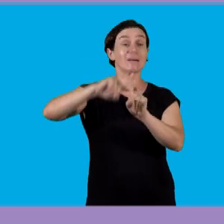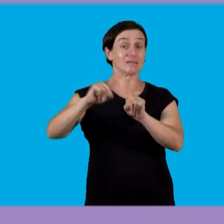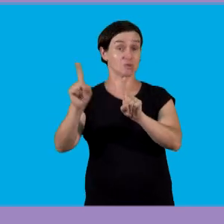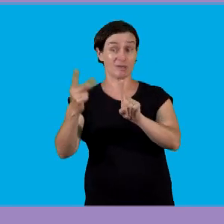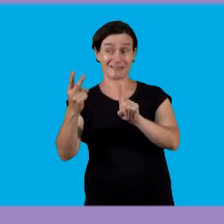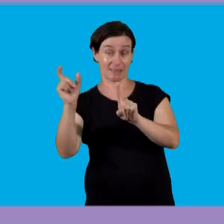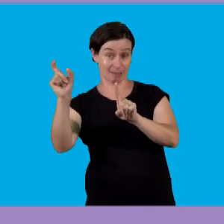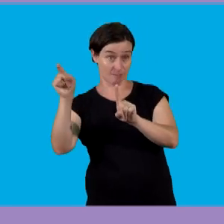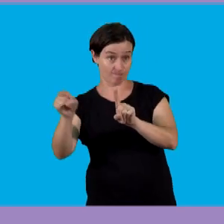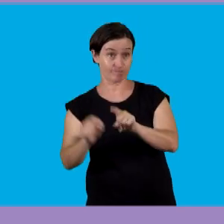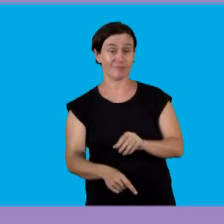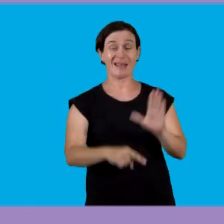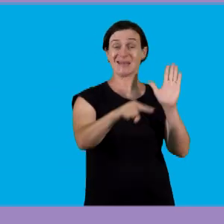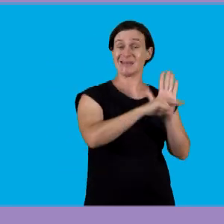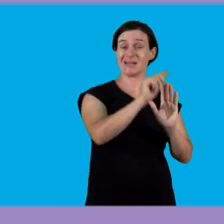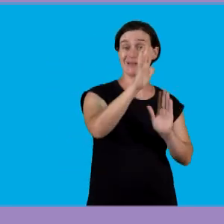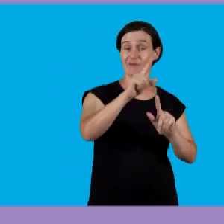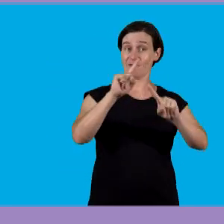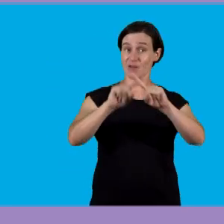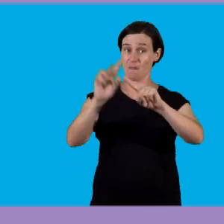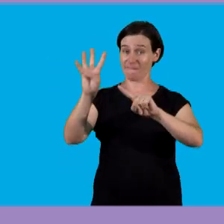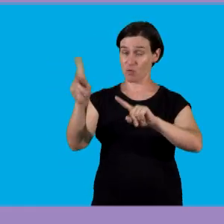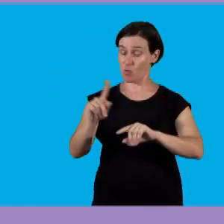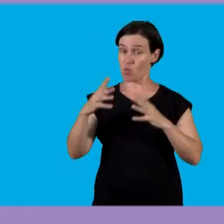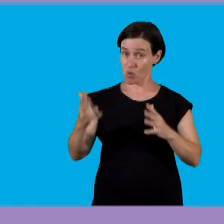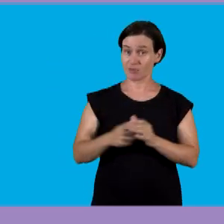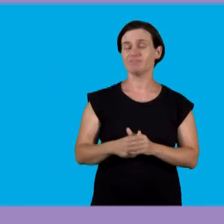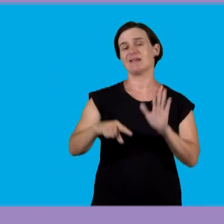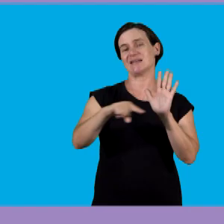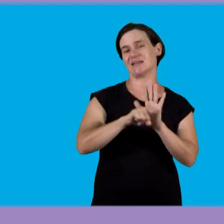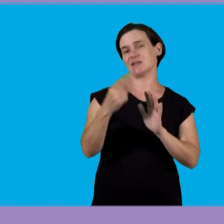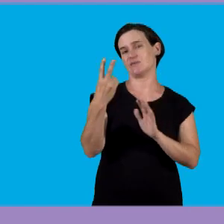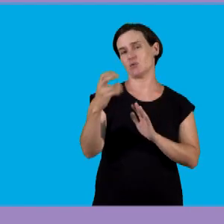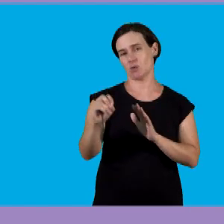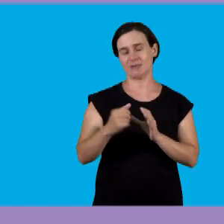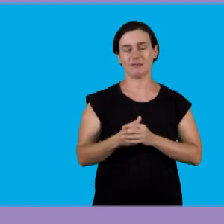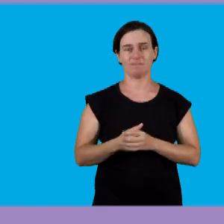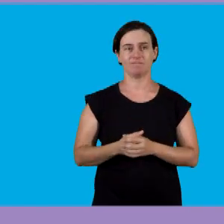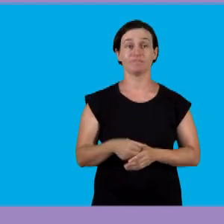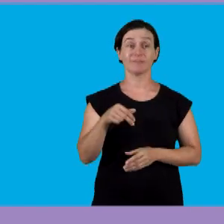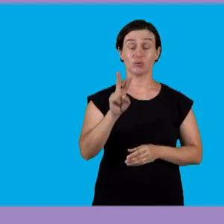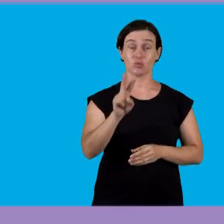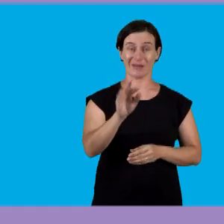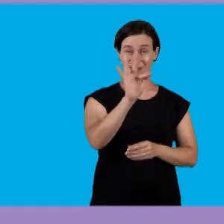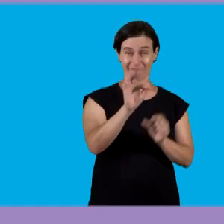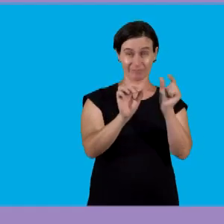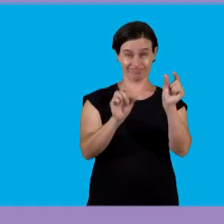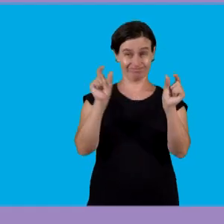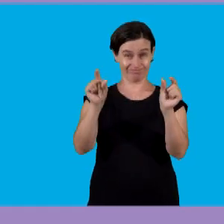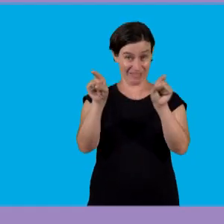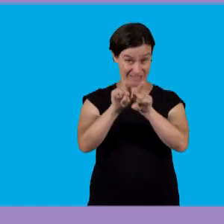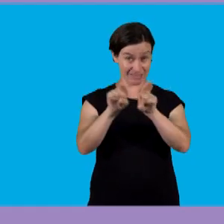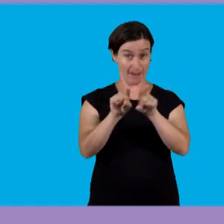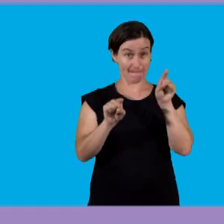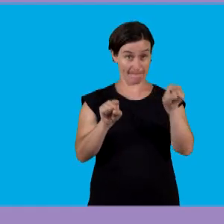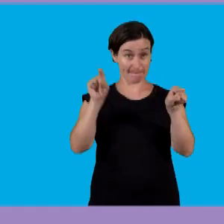Then we are going to say negative 5 multiplied by 4. That will give us a negative 20. And of course, because the